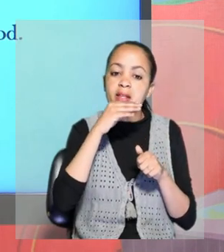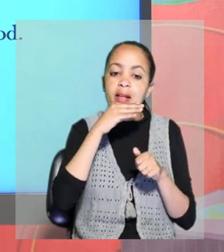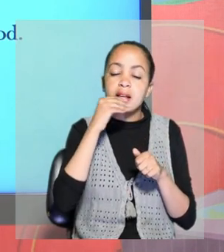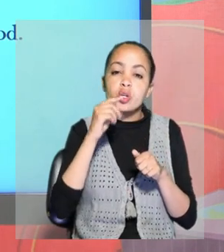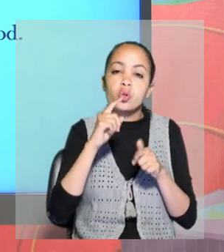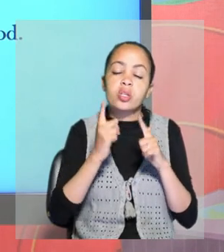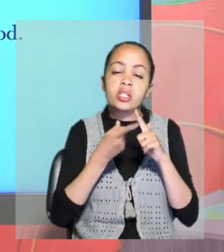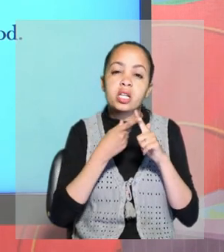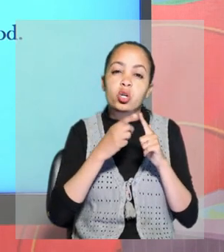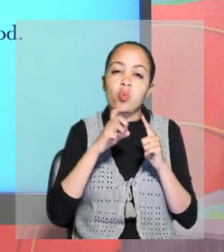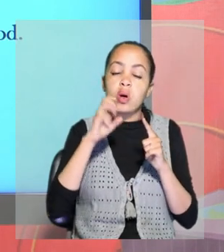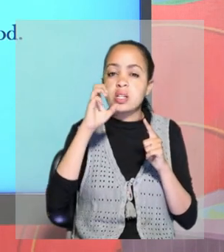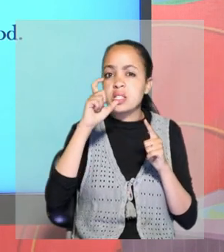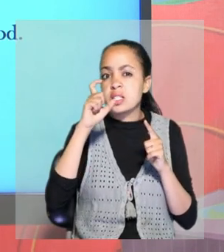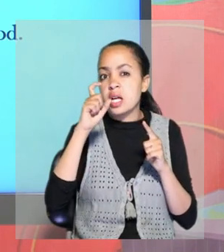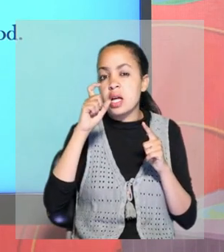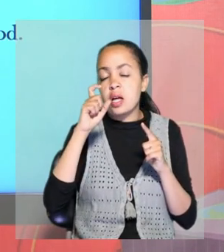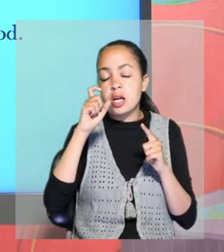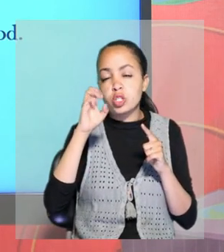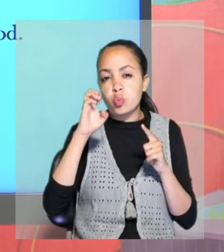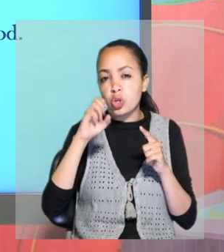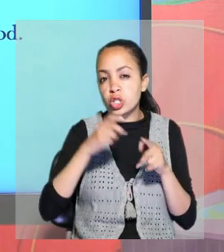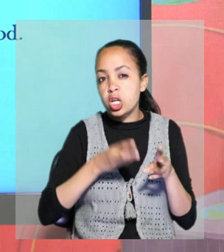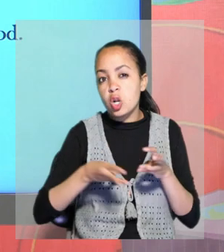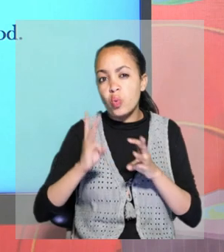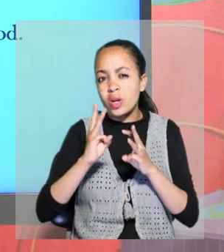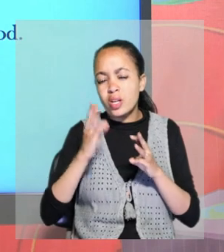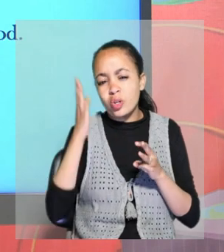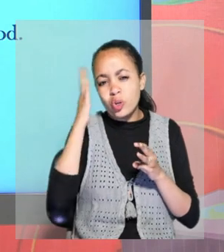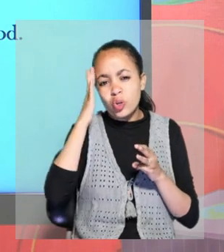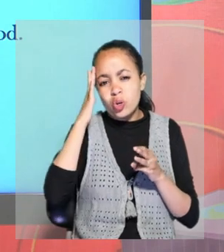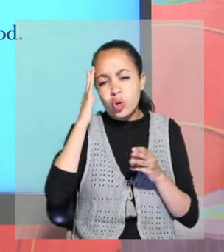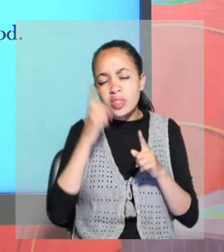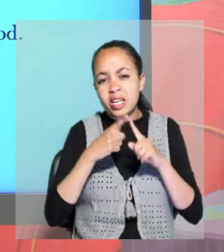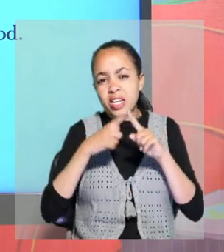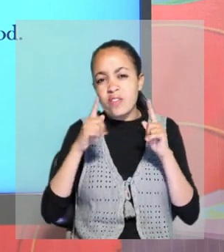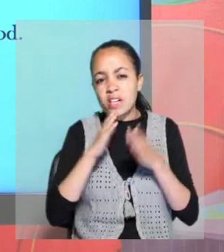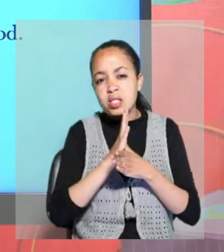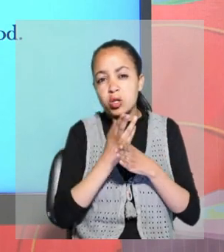is exponential growth. Student, do